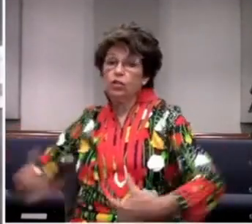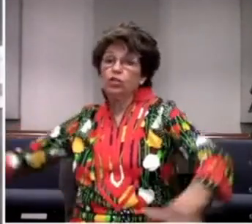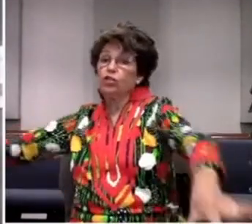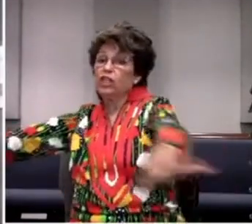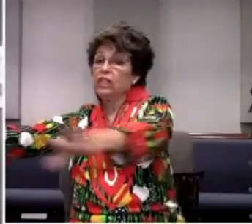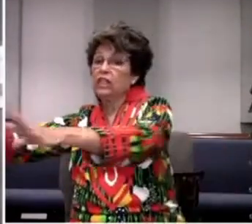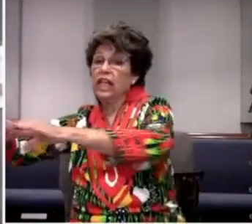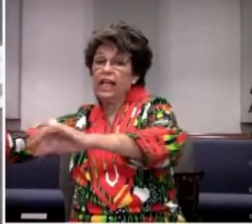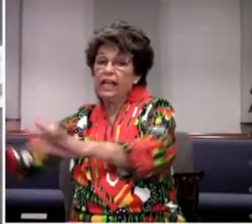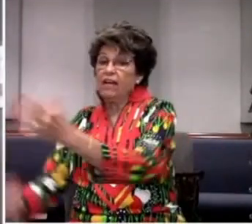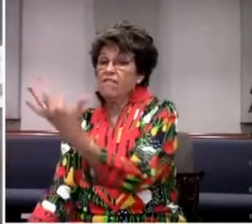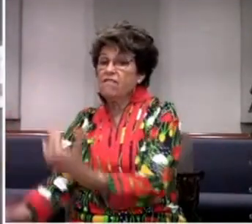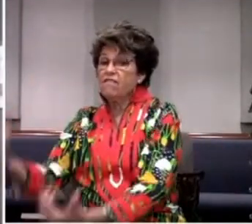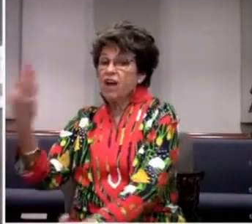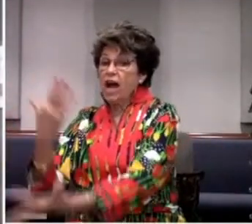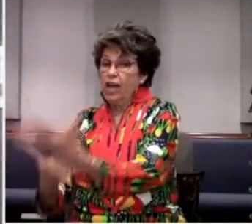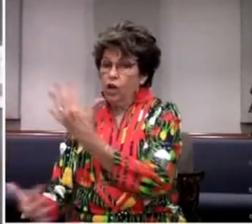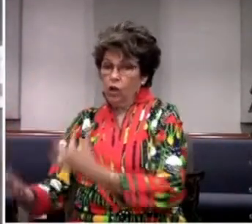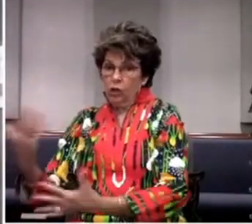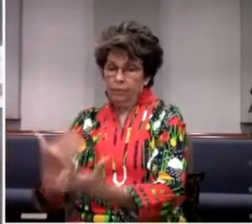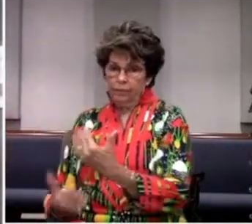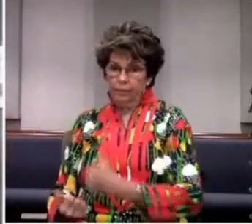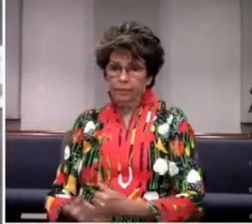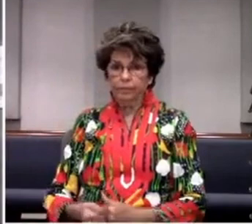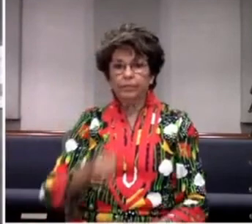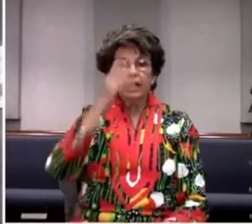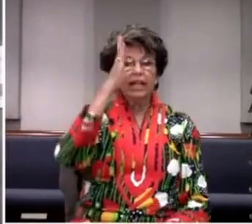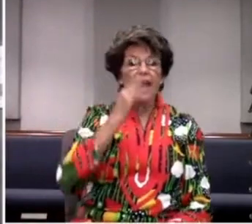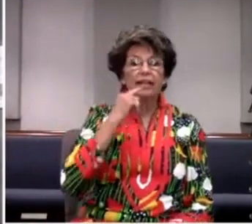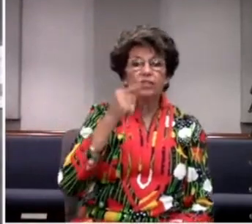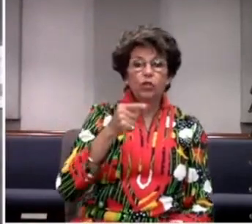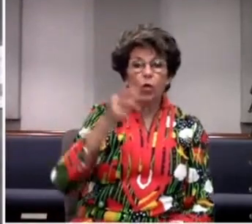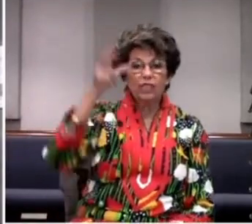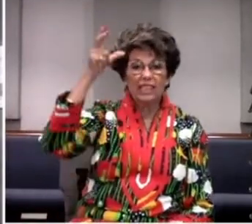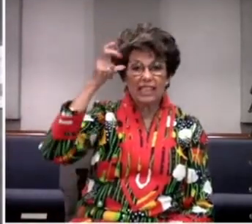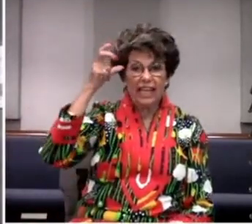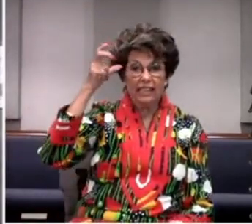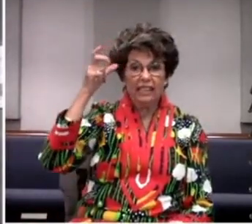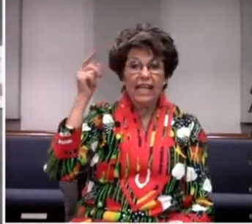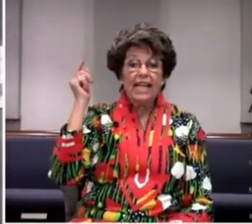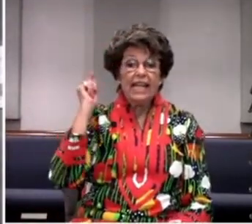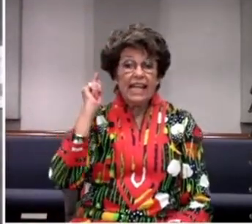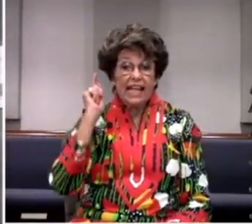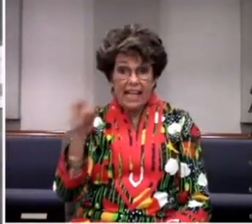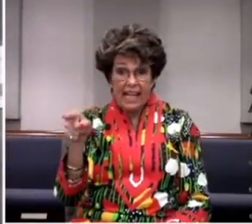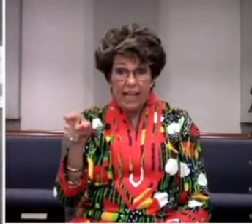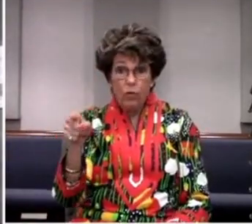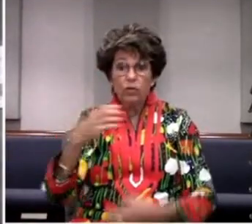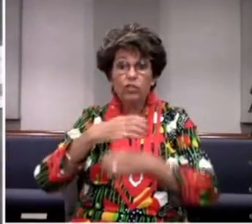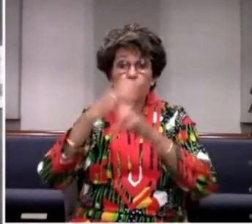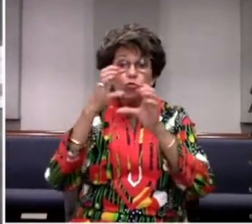God had told Satan, God had told Lucifer that he was a created being.